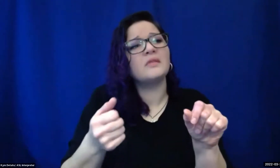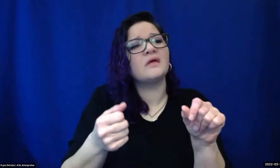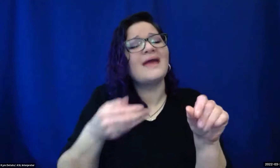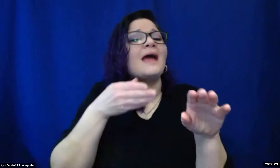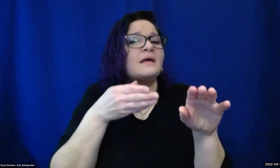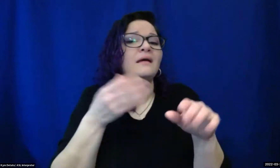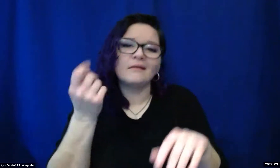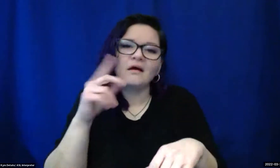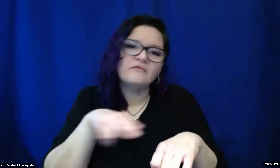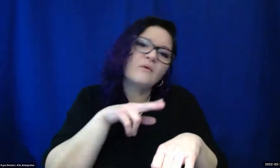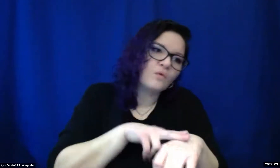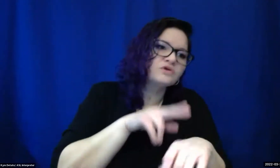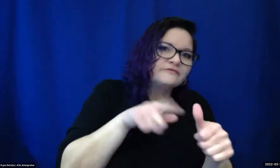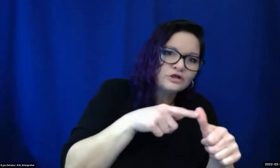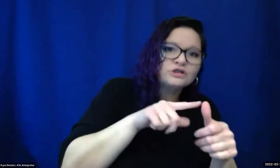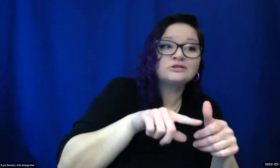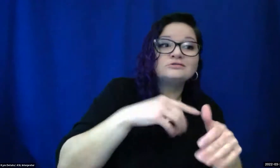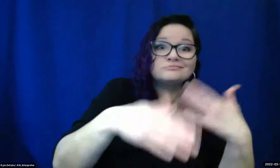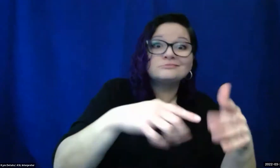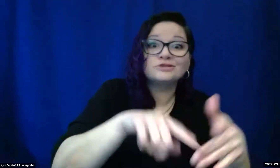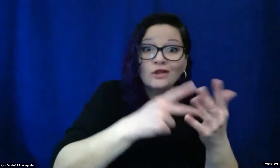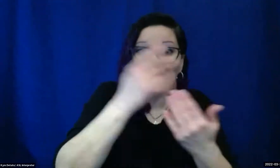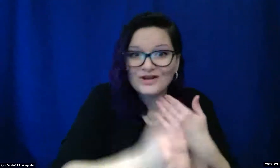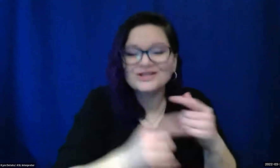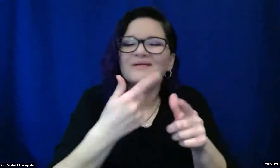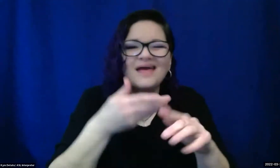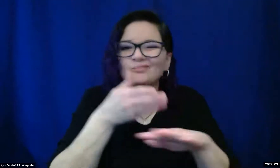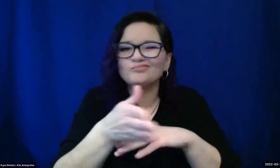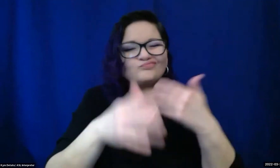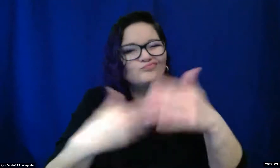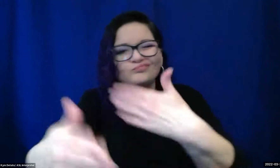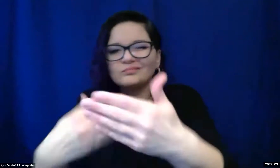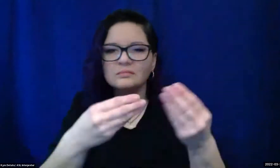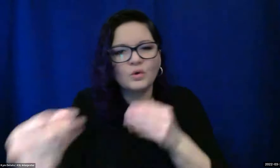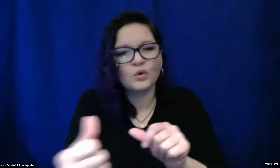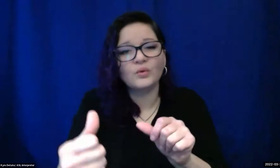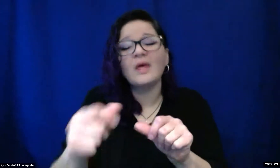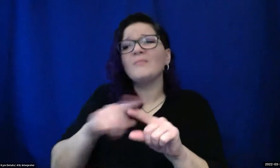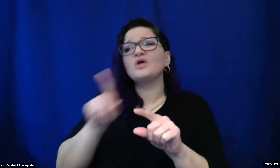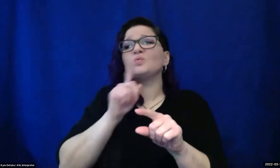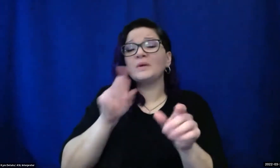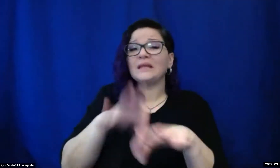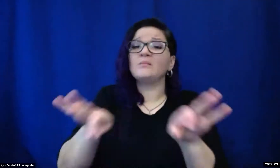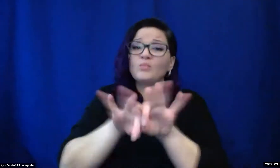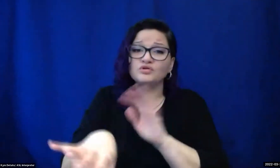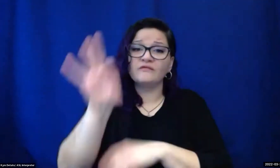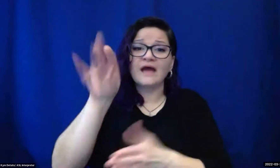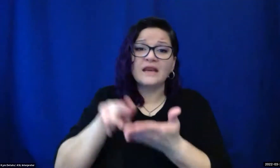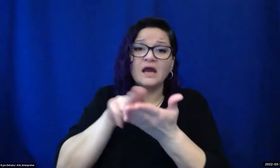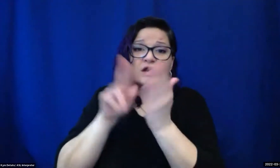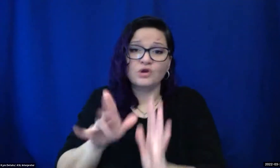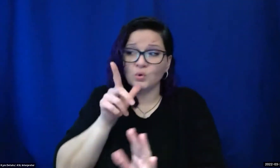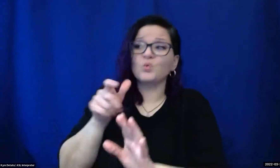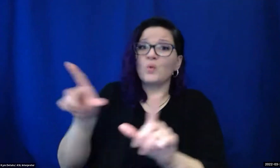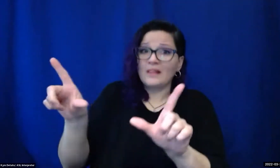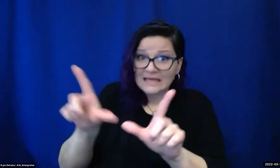started. Certainly, it's important, one, that you find a contractor who is licensed and